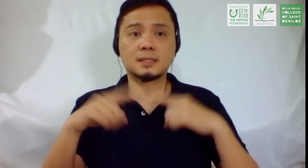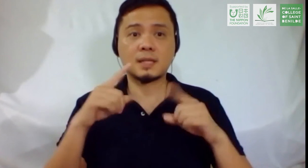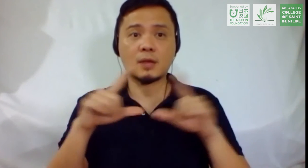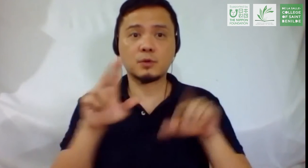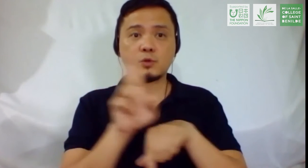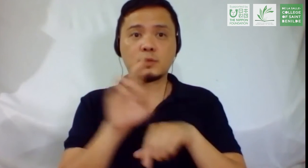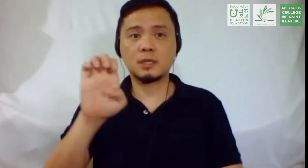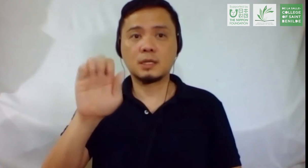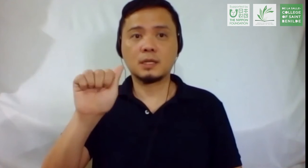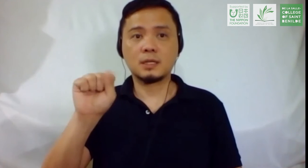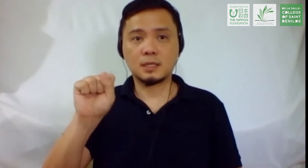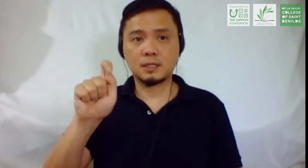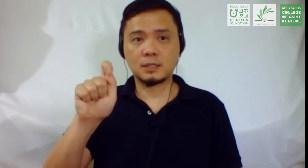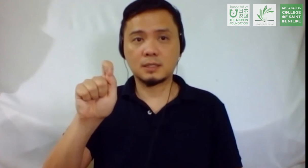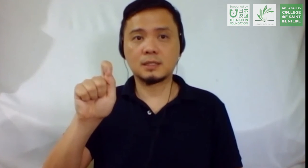movement.